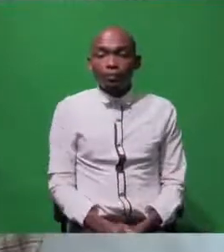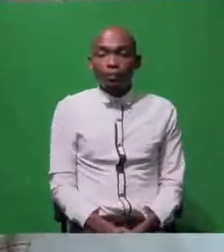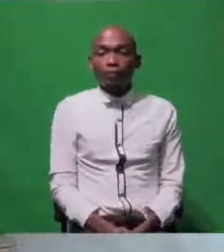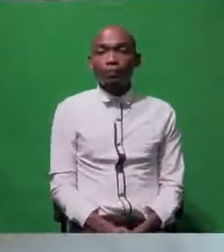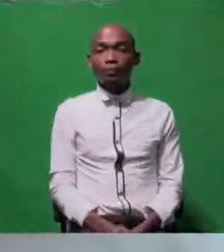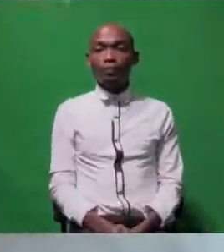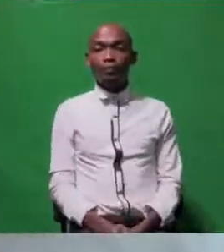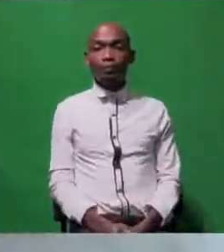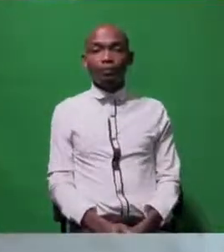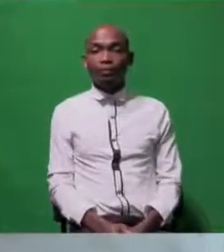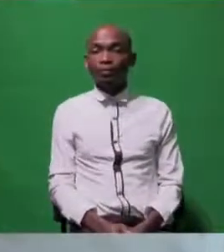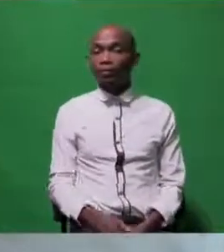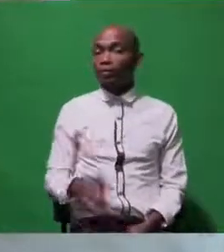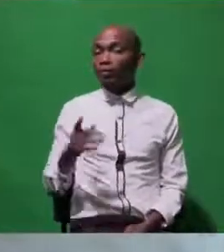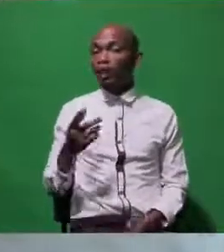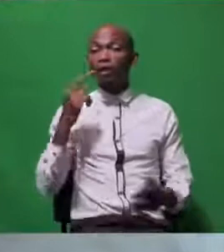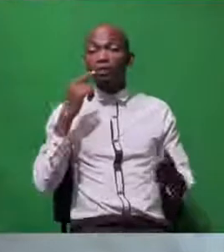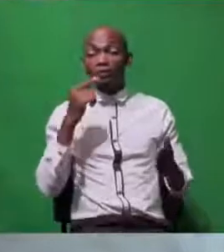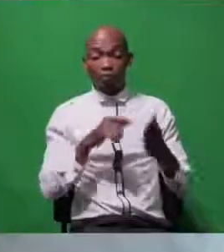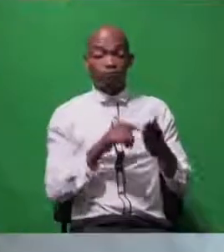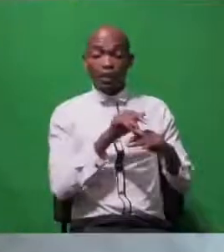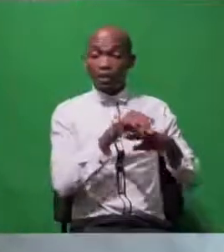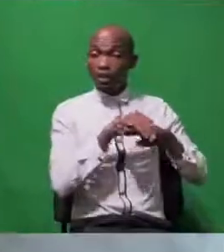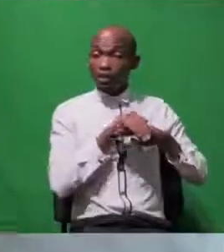Foreign languages like English language.